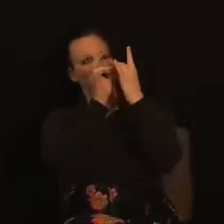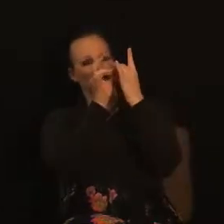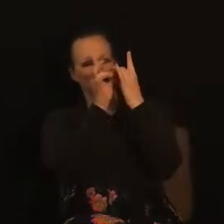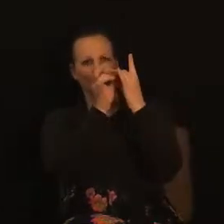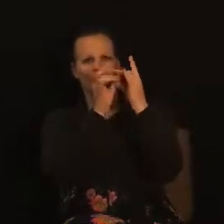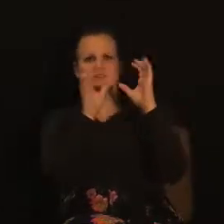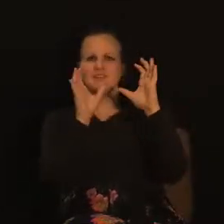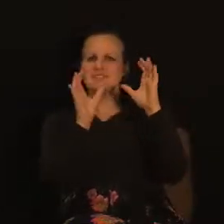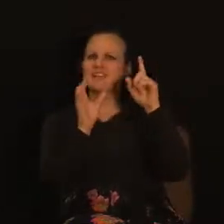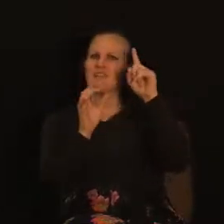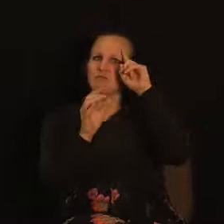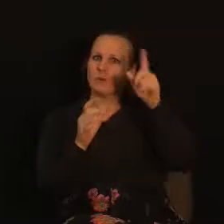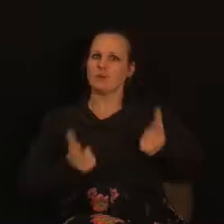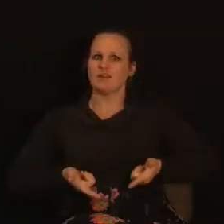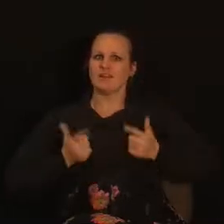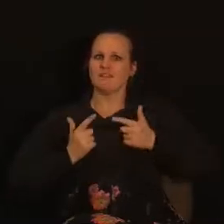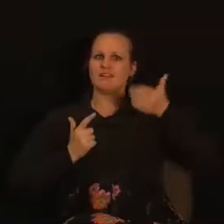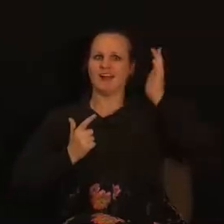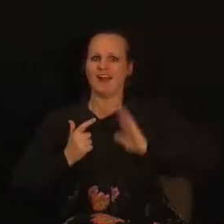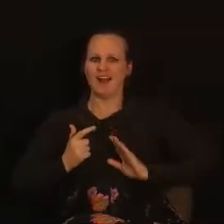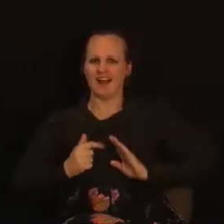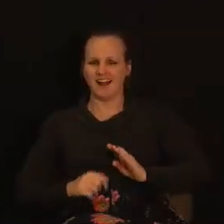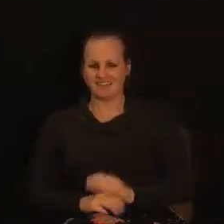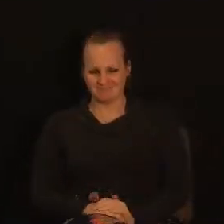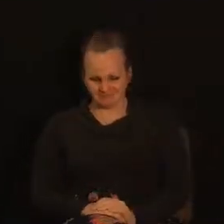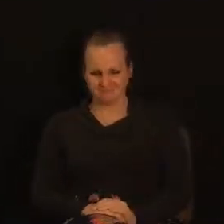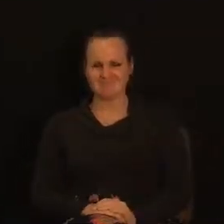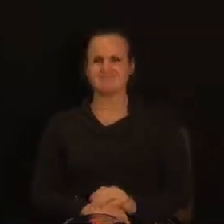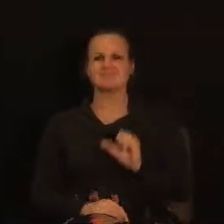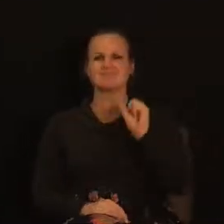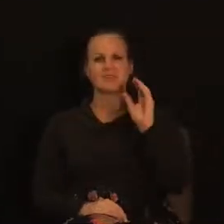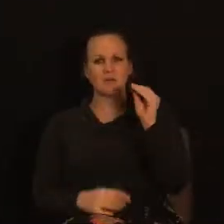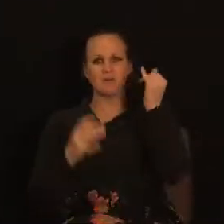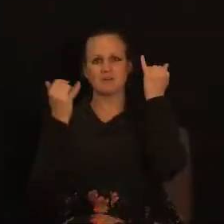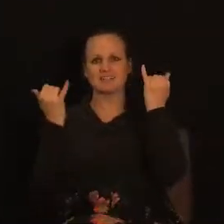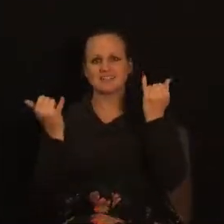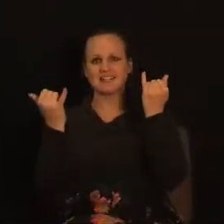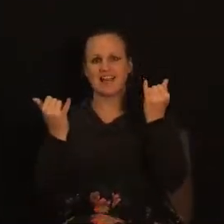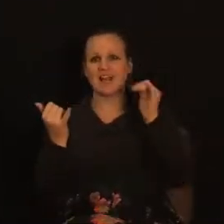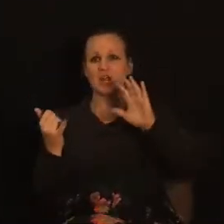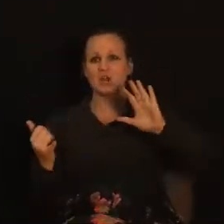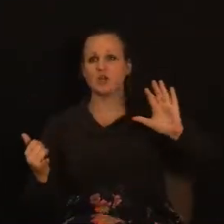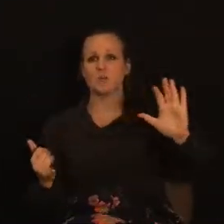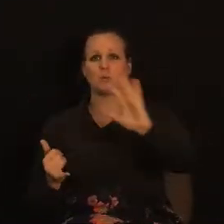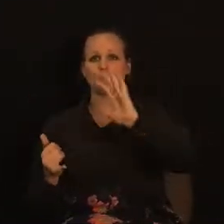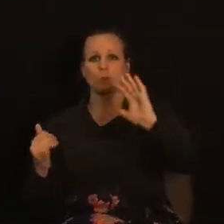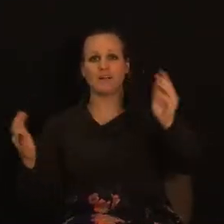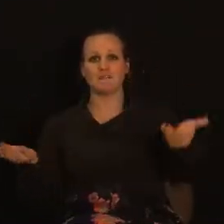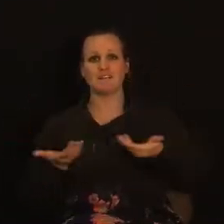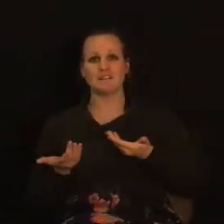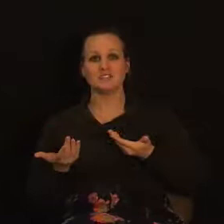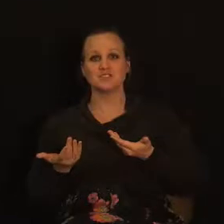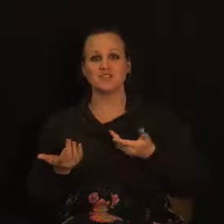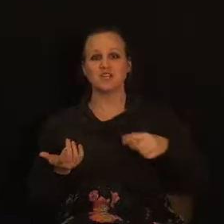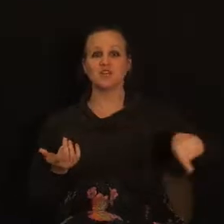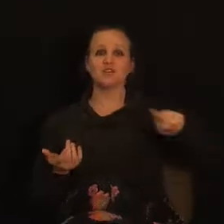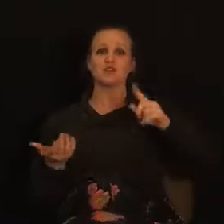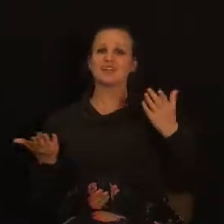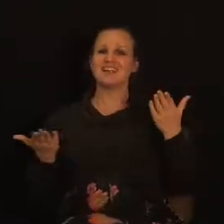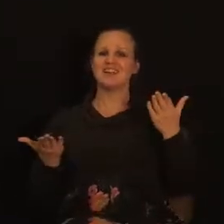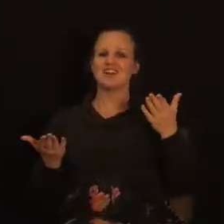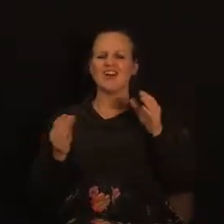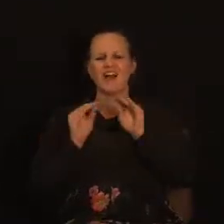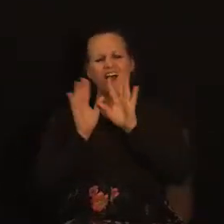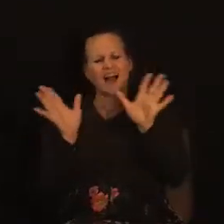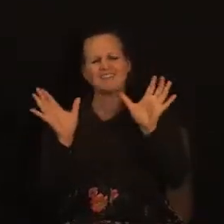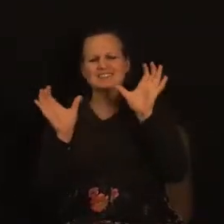after the living God. So today, your invitation, you're here, obviously you're seeking